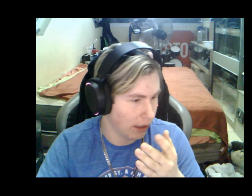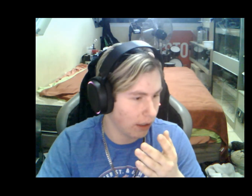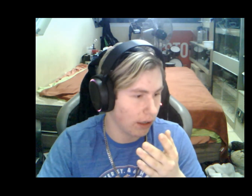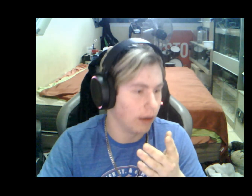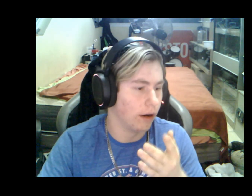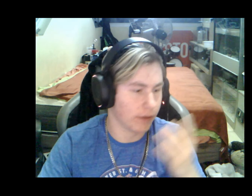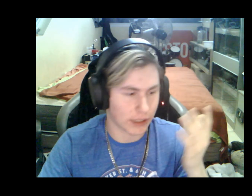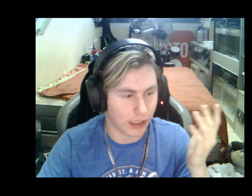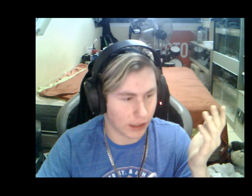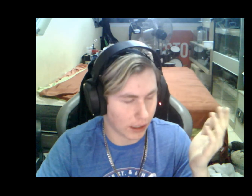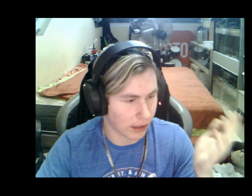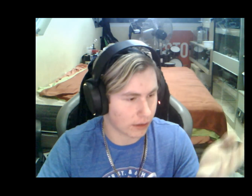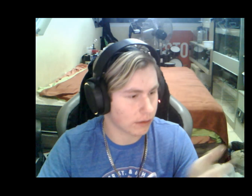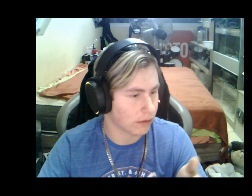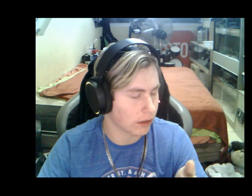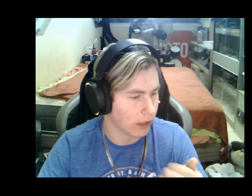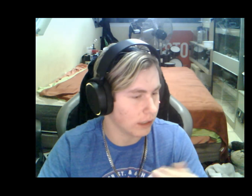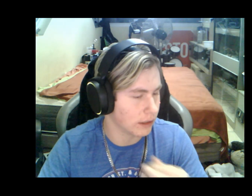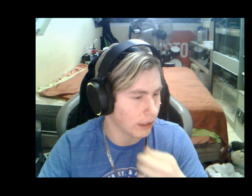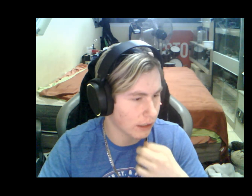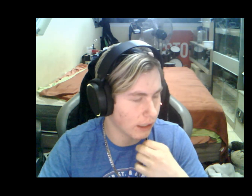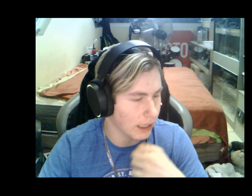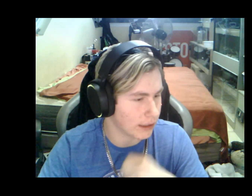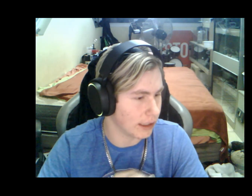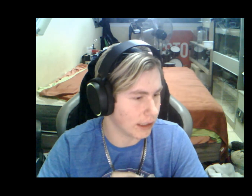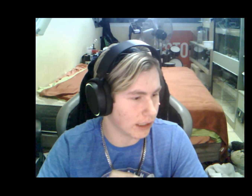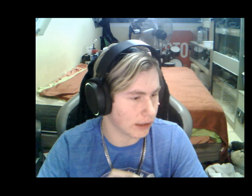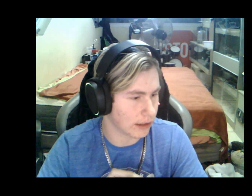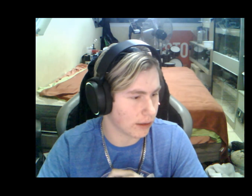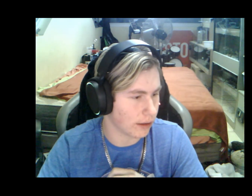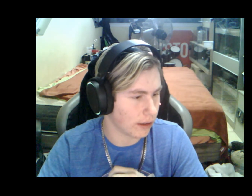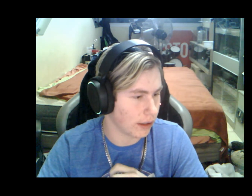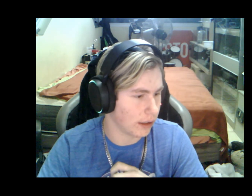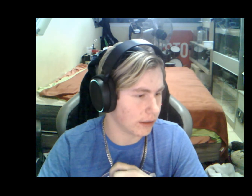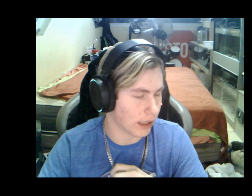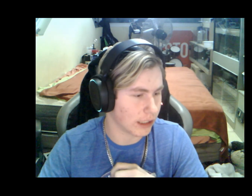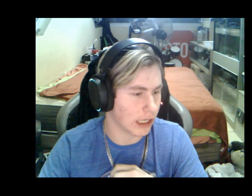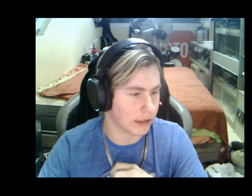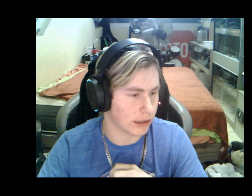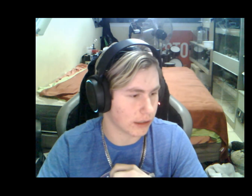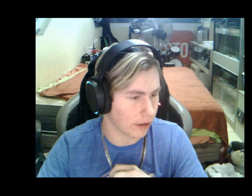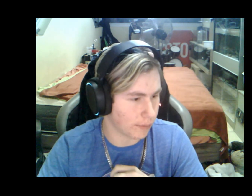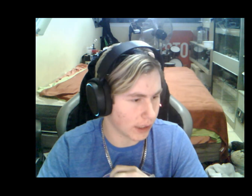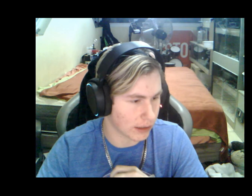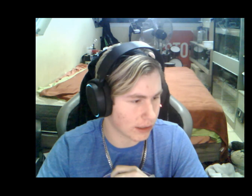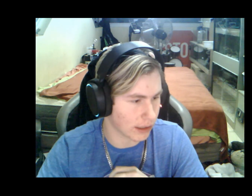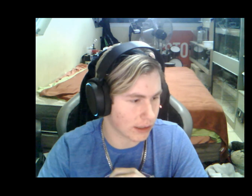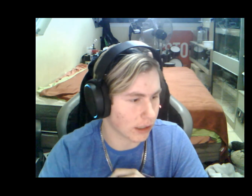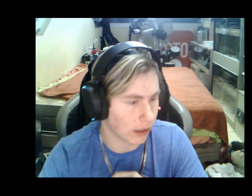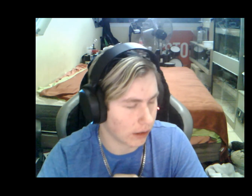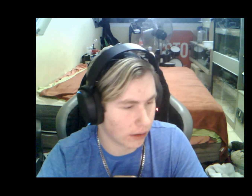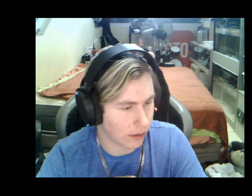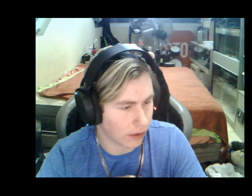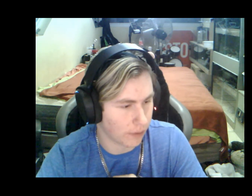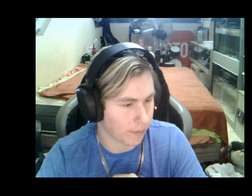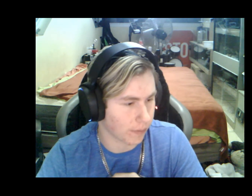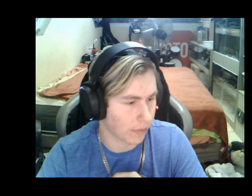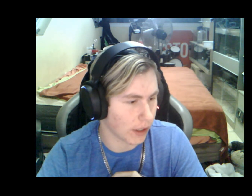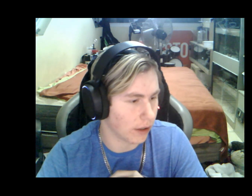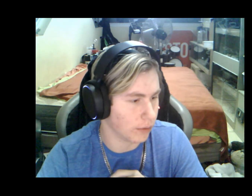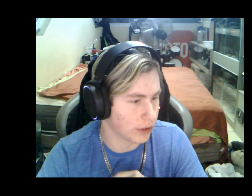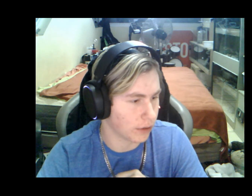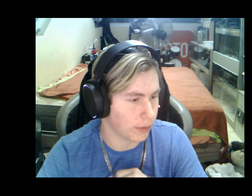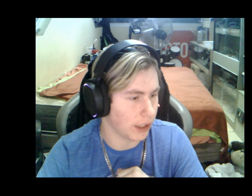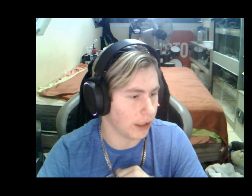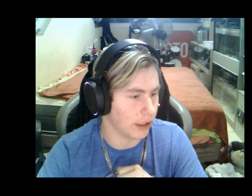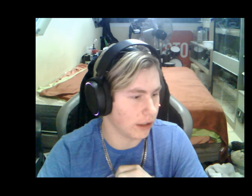in. Obviously, like, kids younger than 18 didn't, like teenagers and stuff. But it's still, you